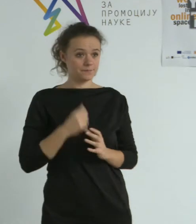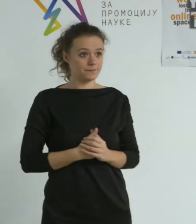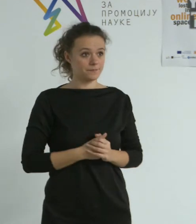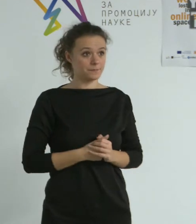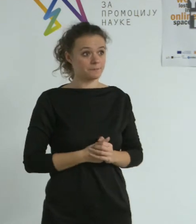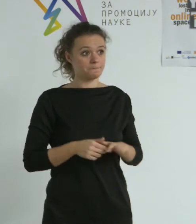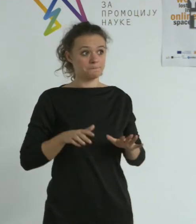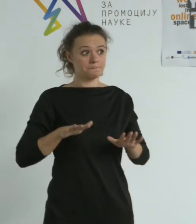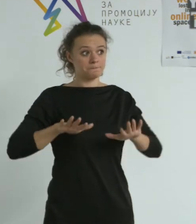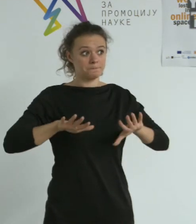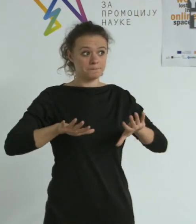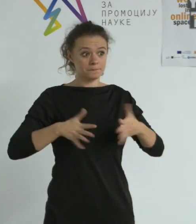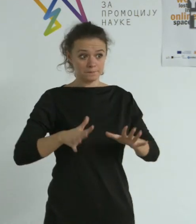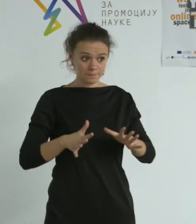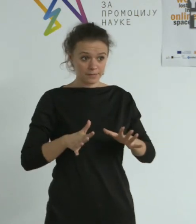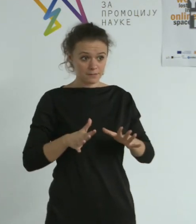Maybe